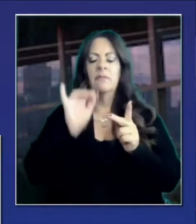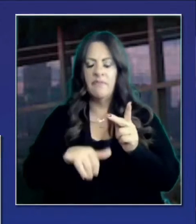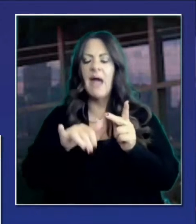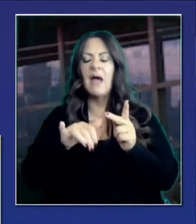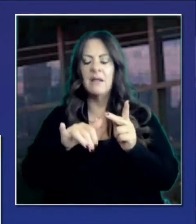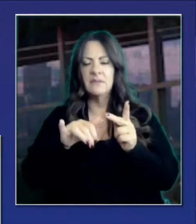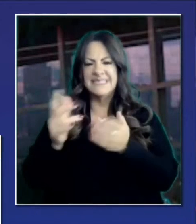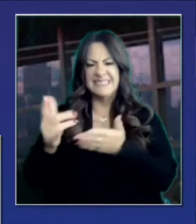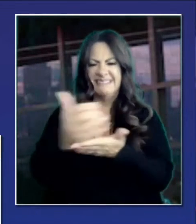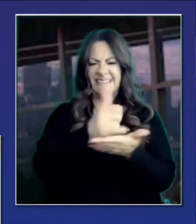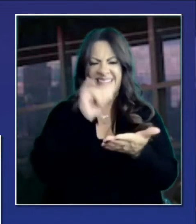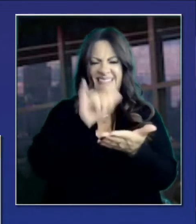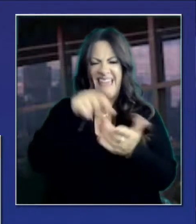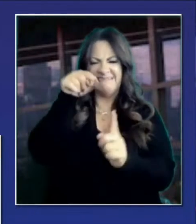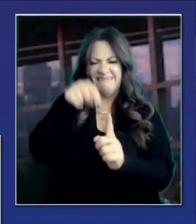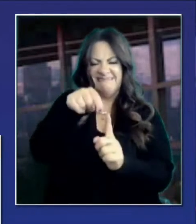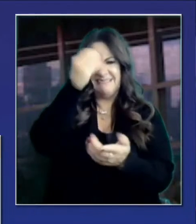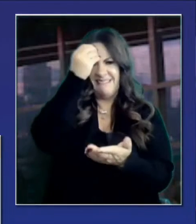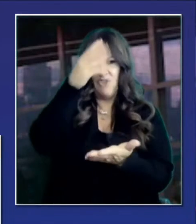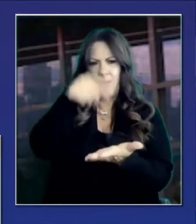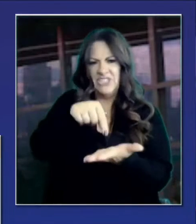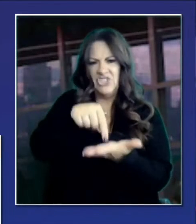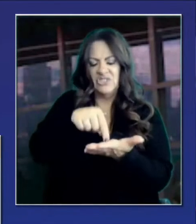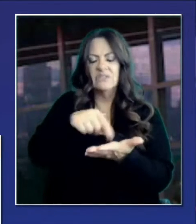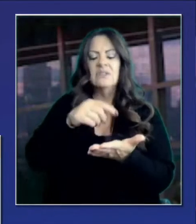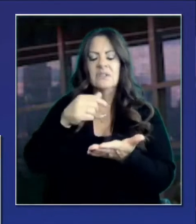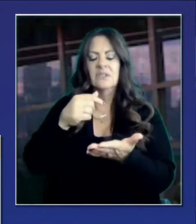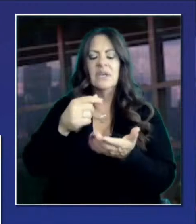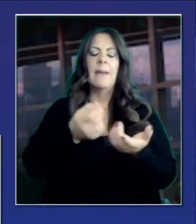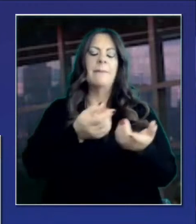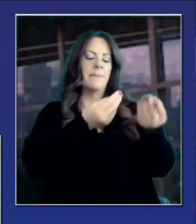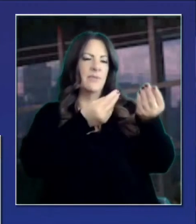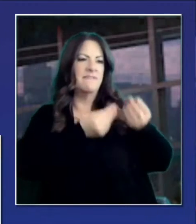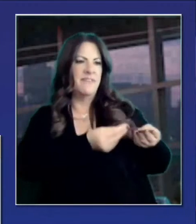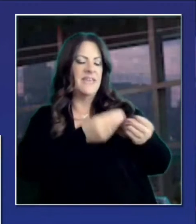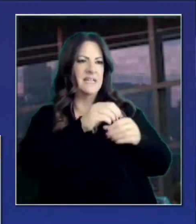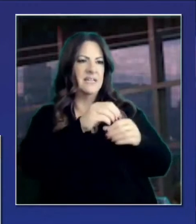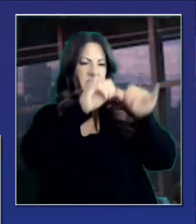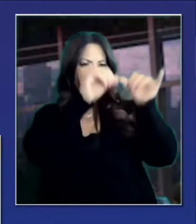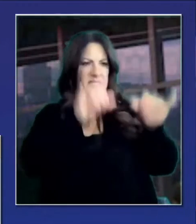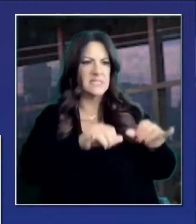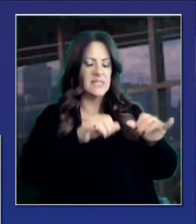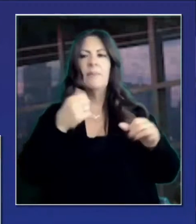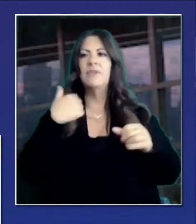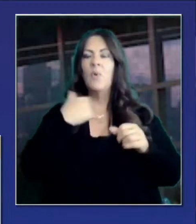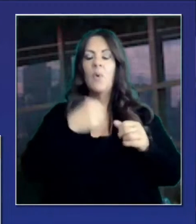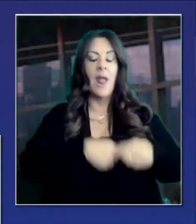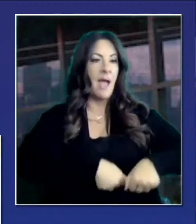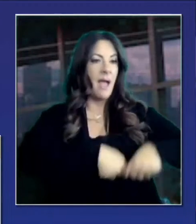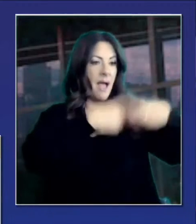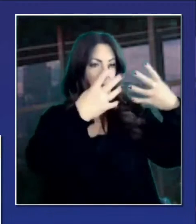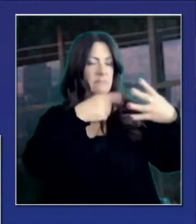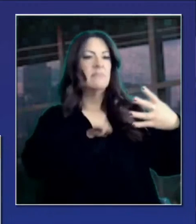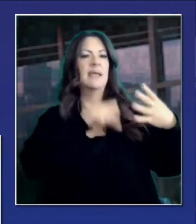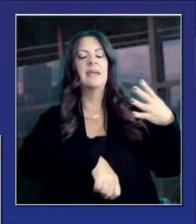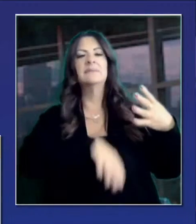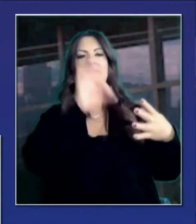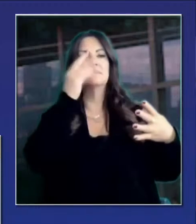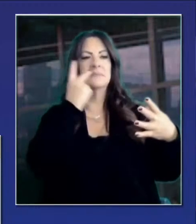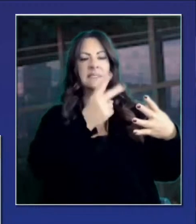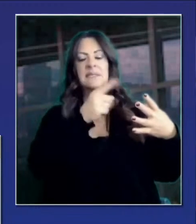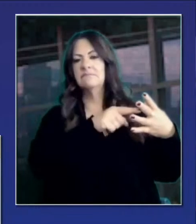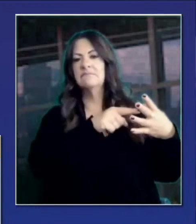but very real. Those national numbers you see do not reflect the numbers of vaccines that have